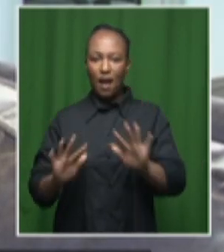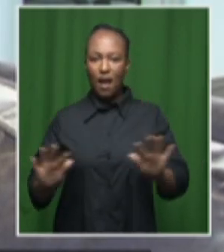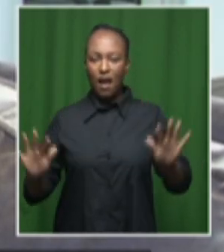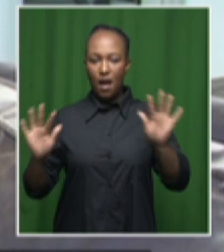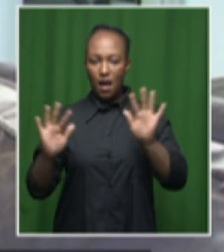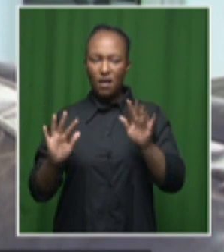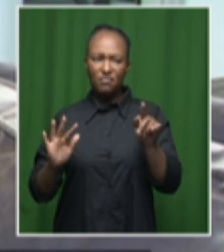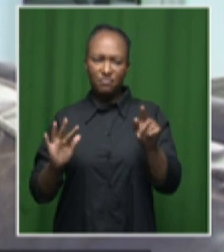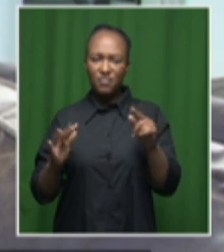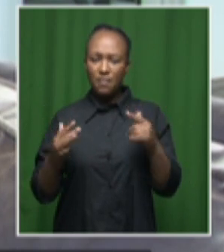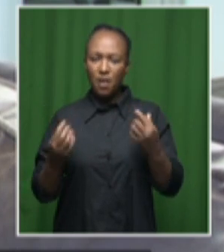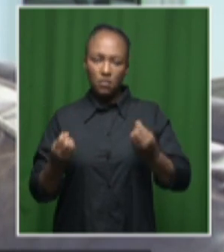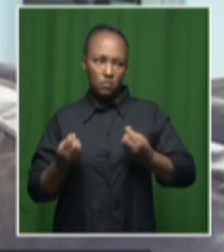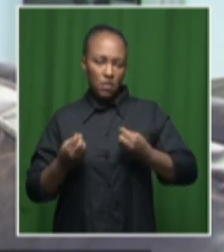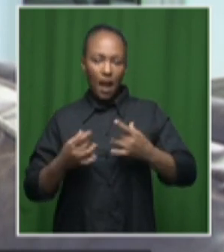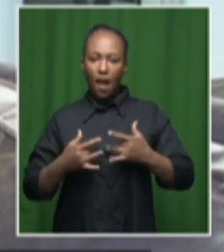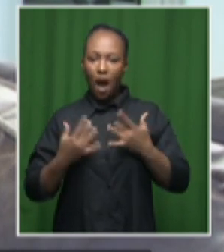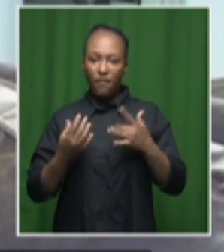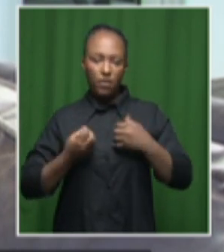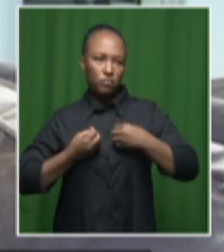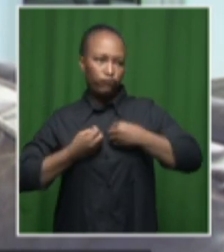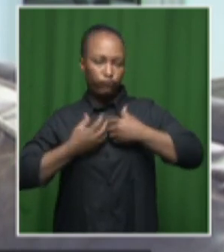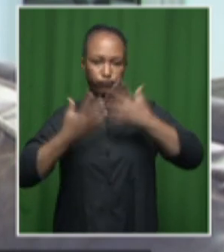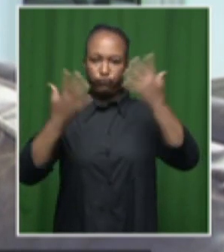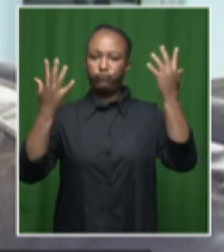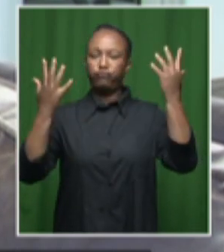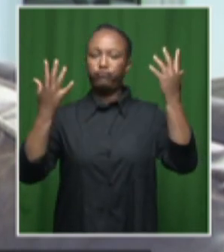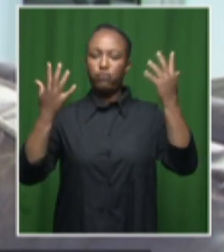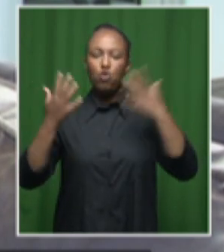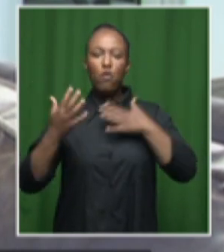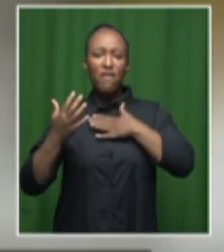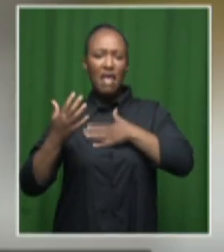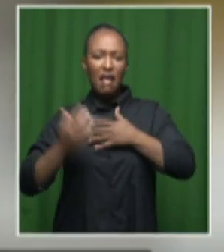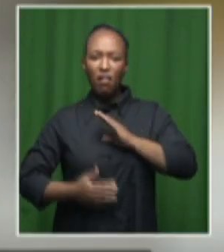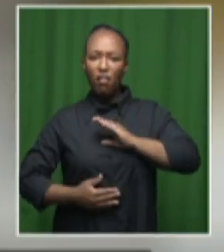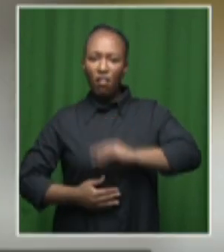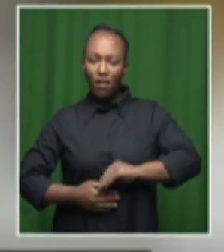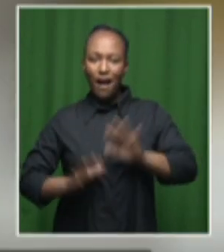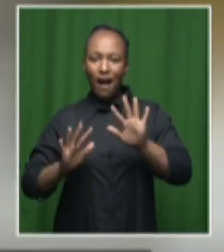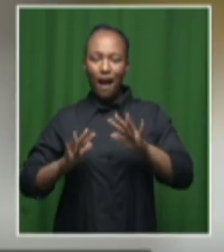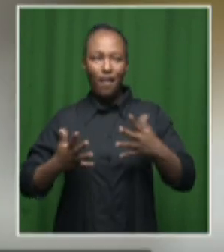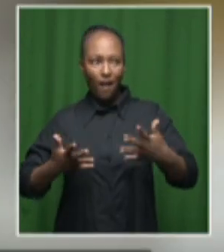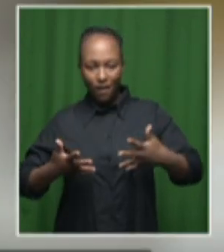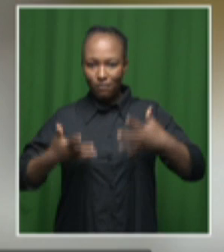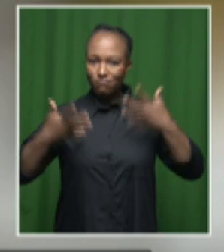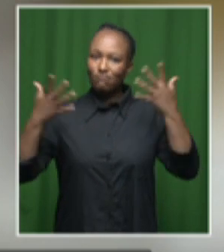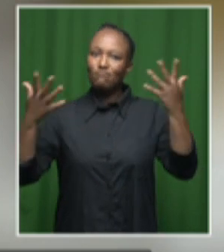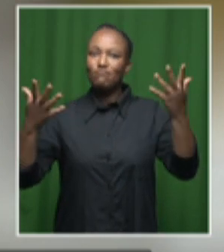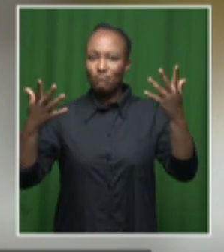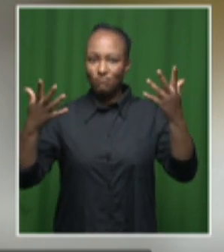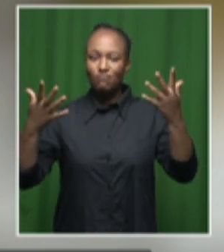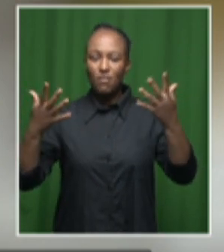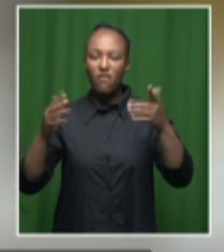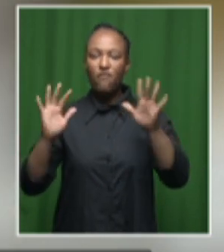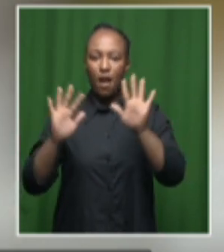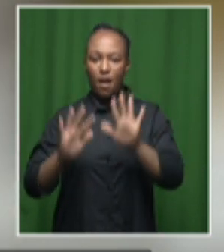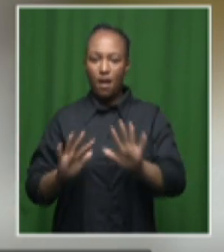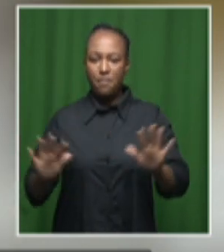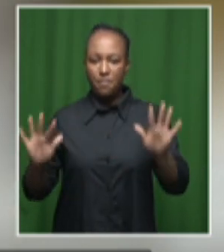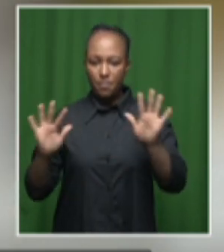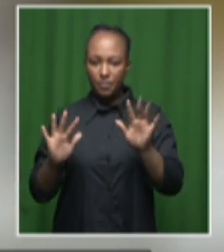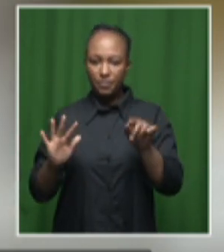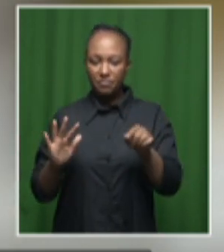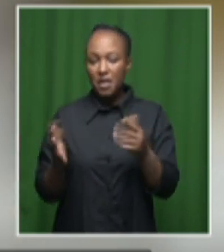know. It brightens your day, it lifts your mood. So I just had to explore what I can do with color.